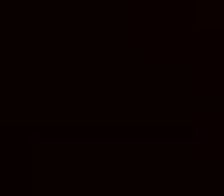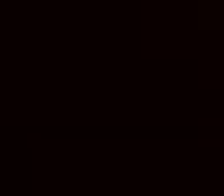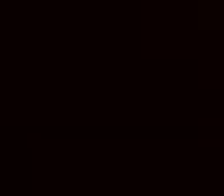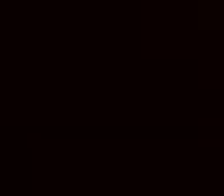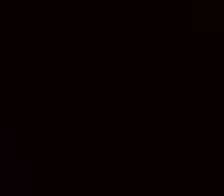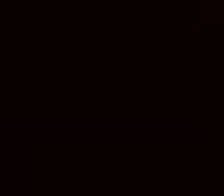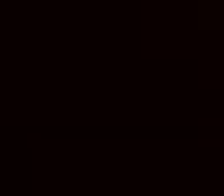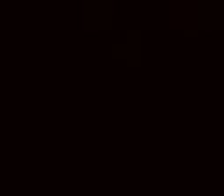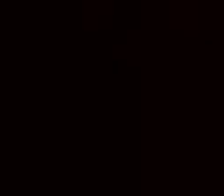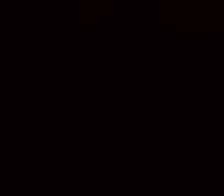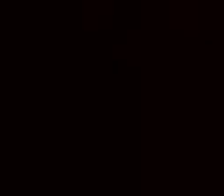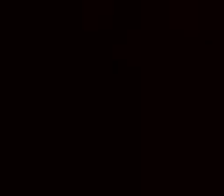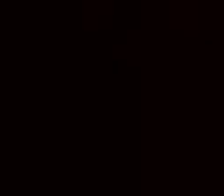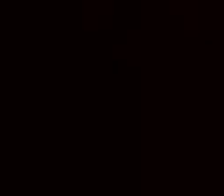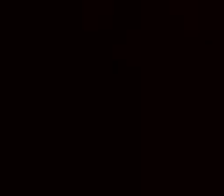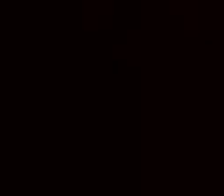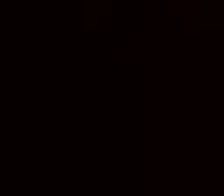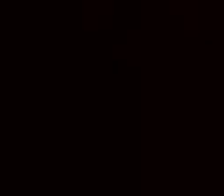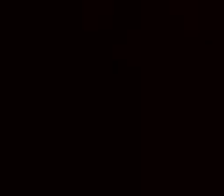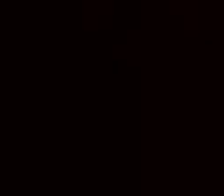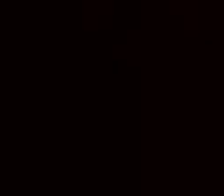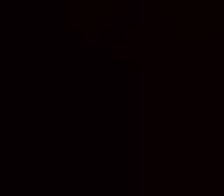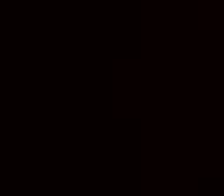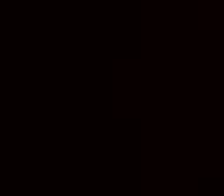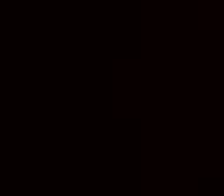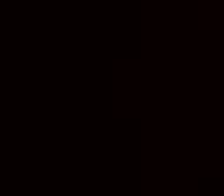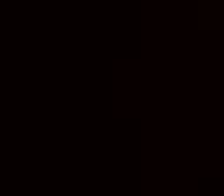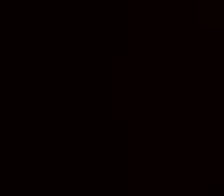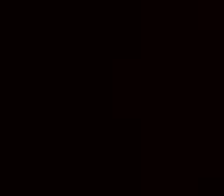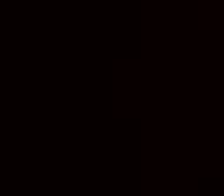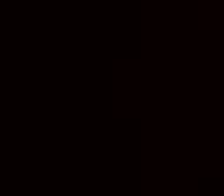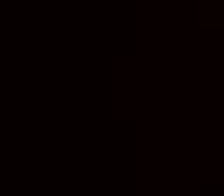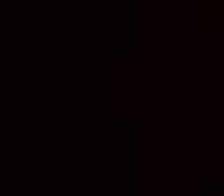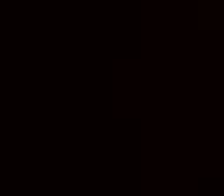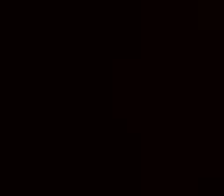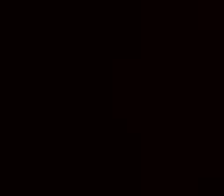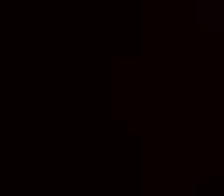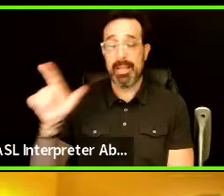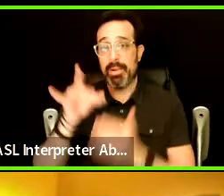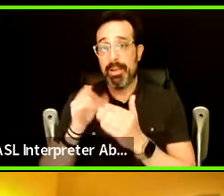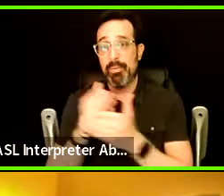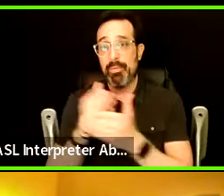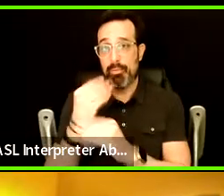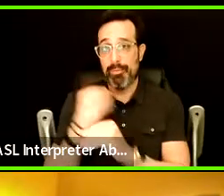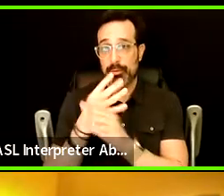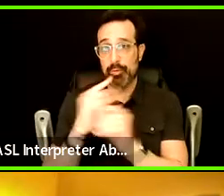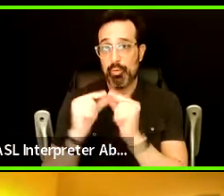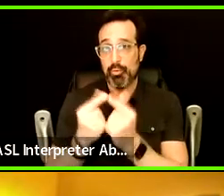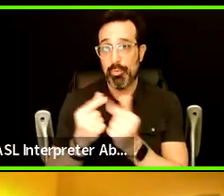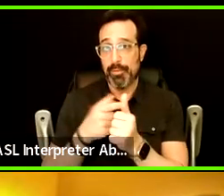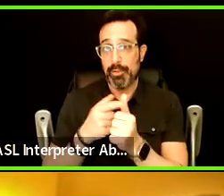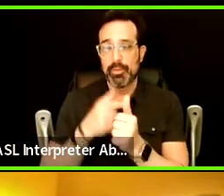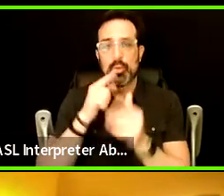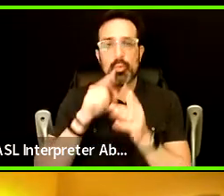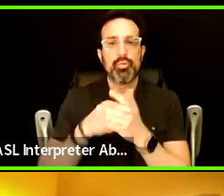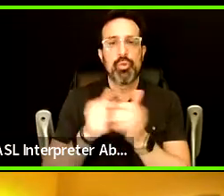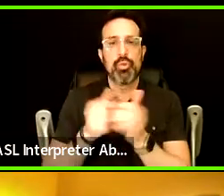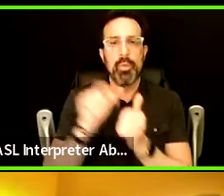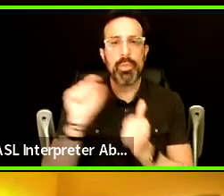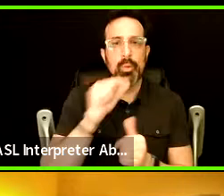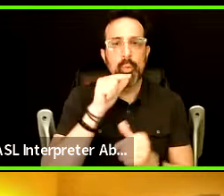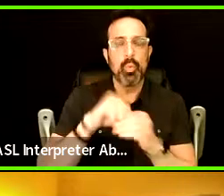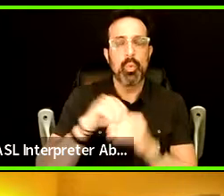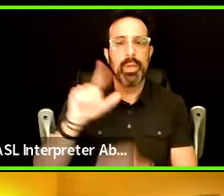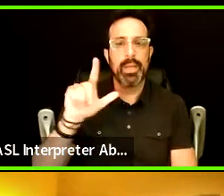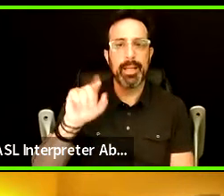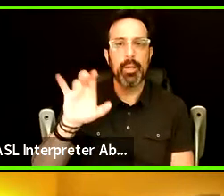each group. Emily is going to lead us through the virtual groups first, and we're going to start with those who were in Lucy's